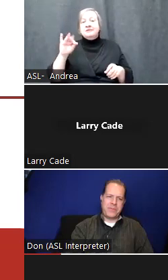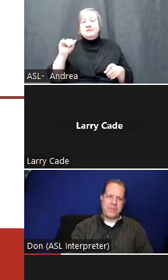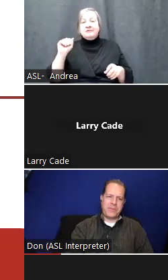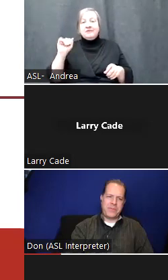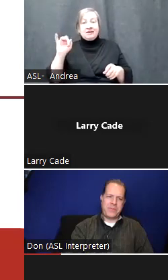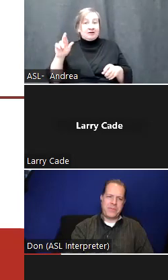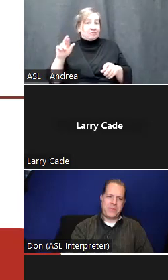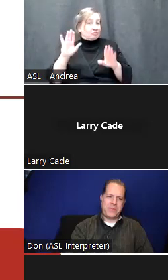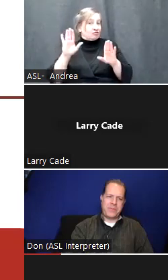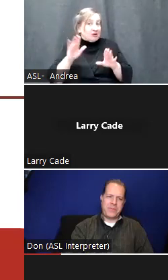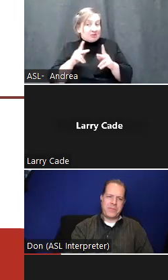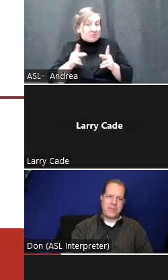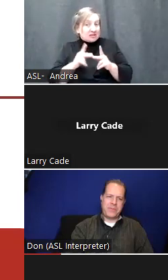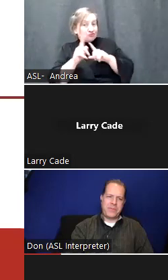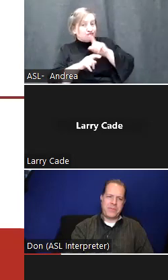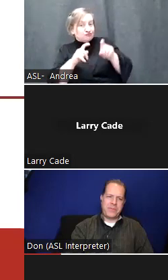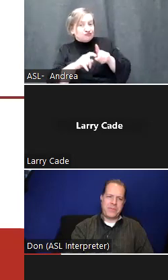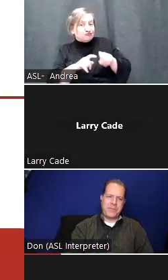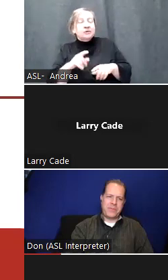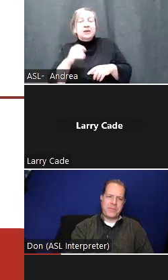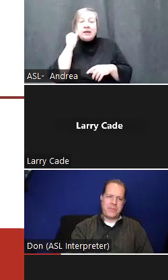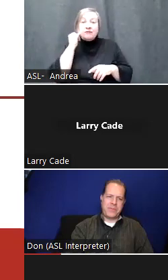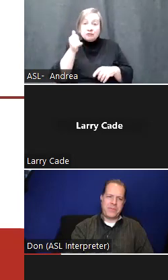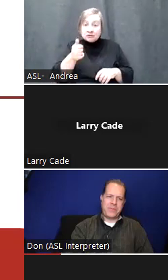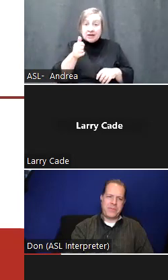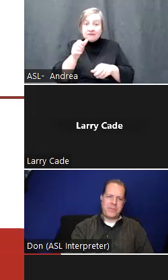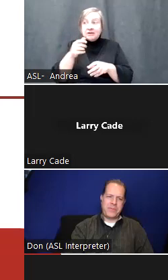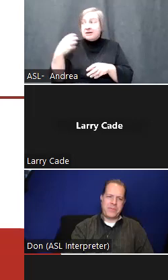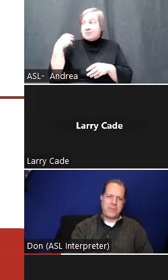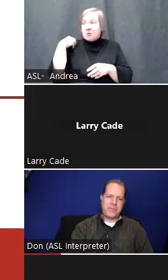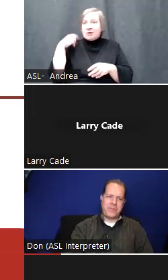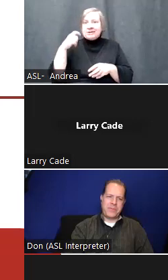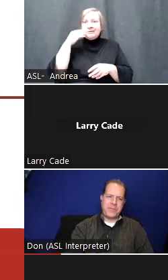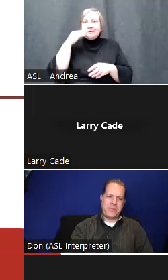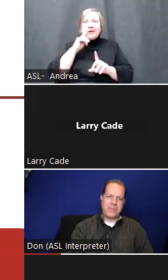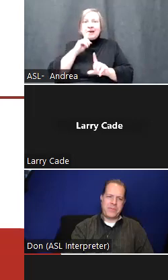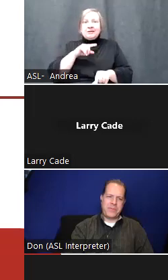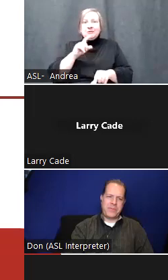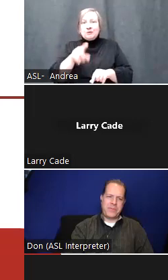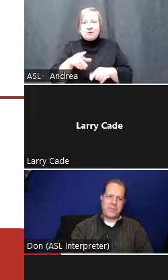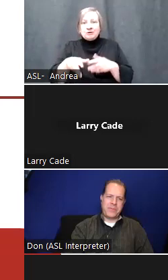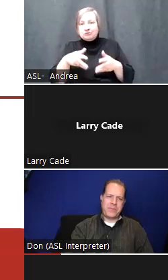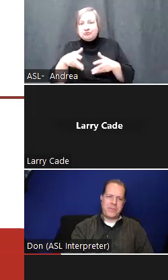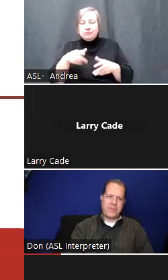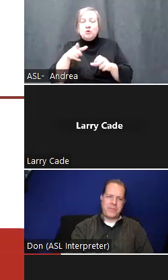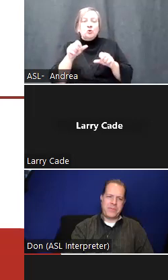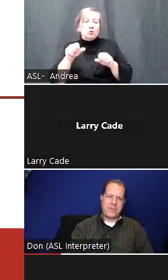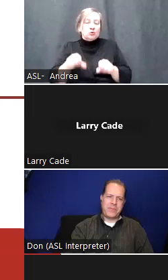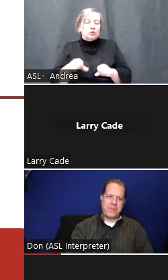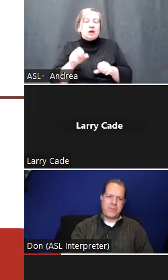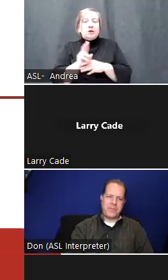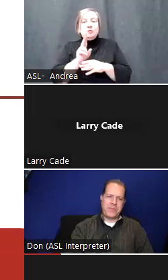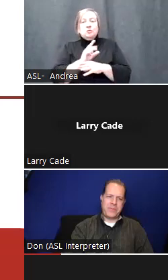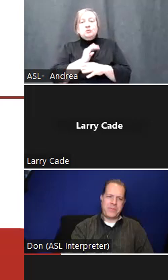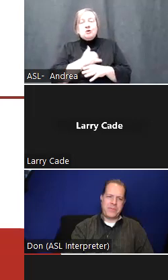questions answered. Or if you yourself as the employer need to know the answer to that question too, you can use our